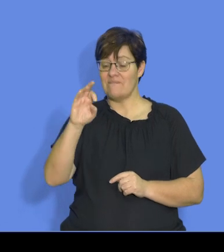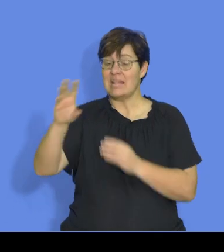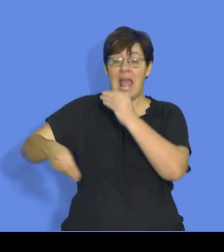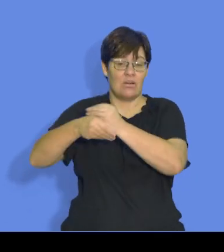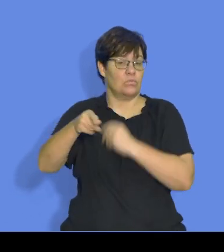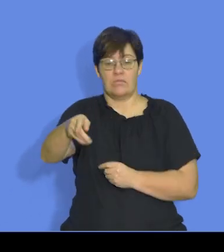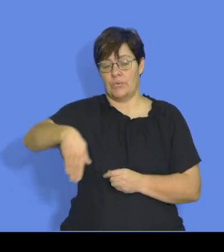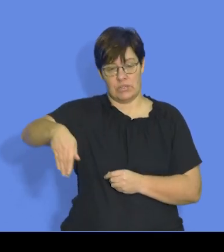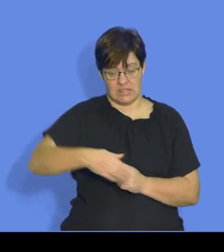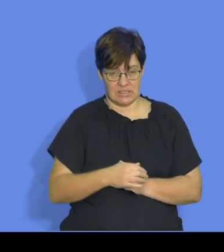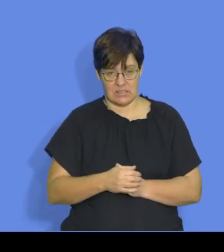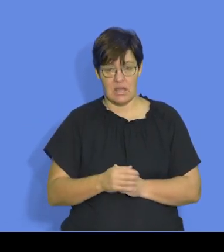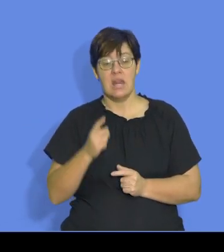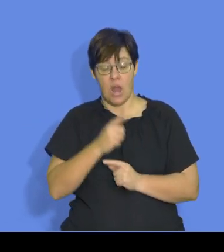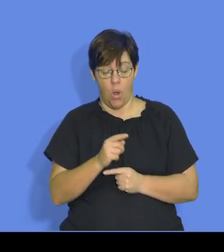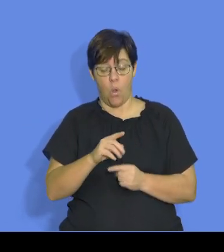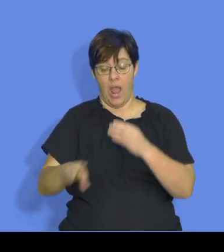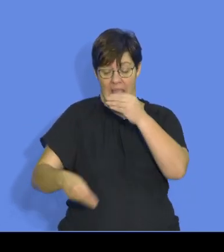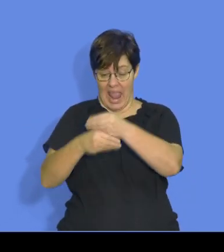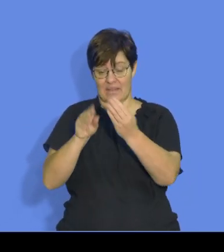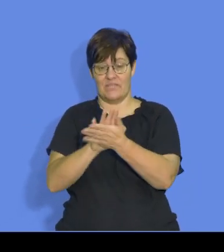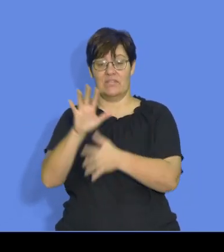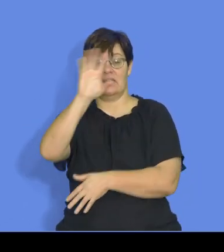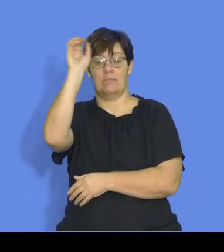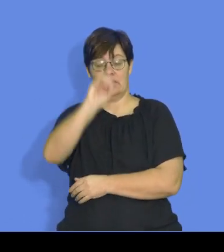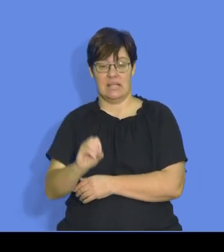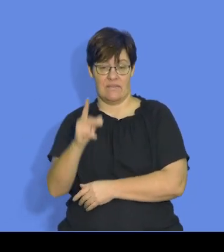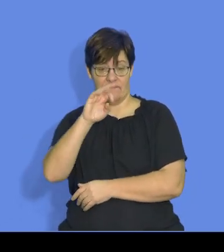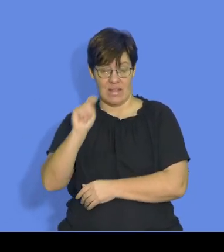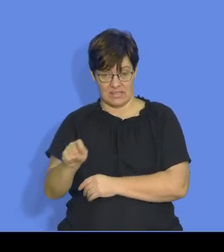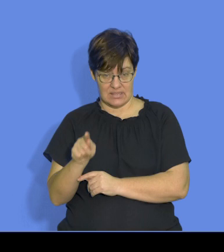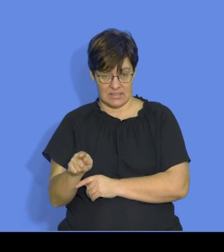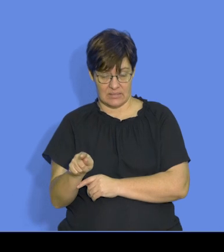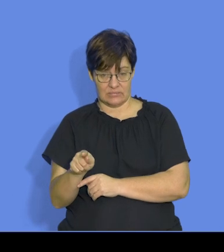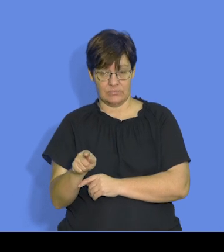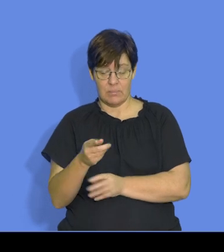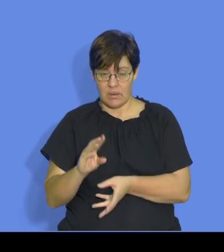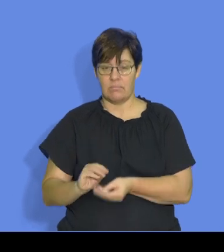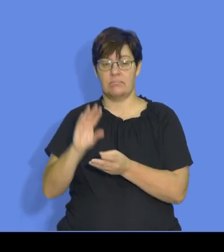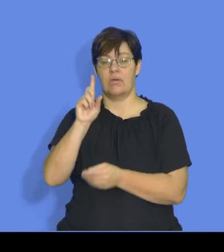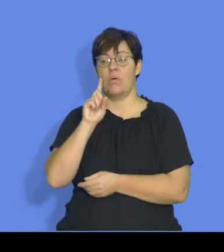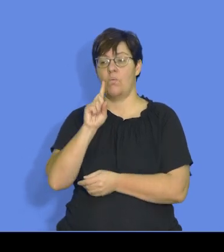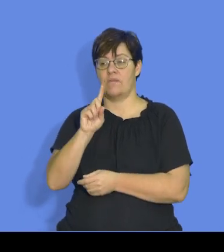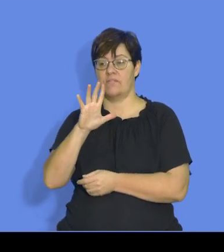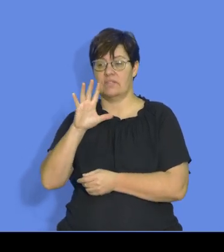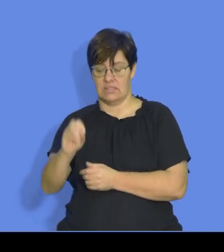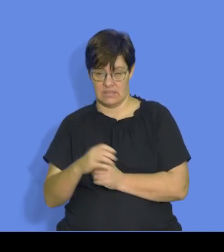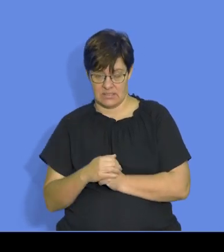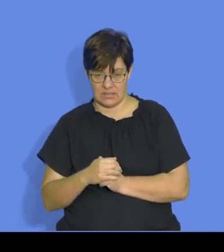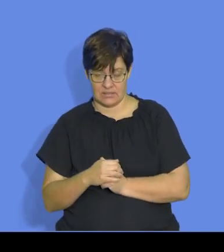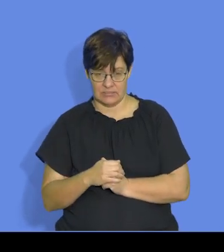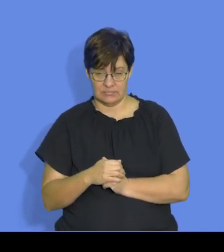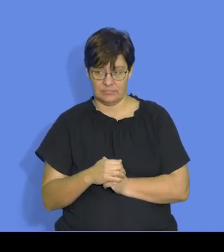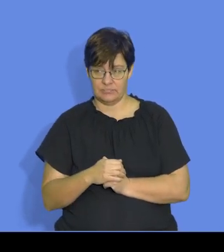Then you bring in the VAT at 15%, right? And that will give you the 150. And